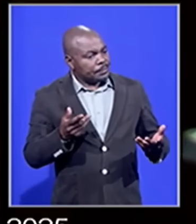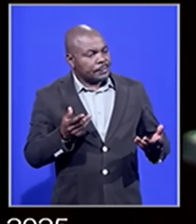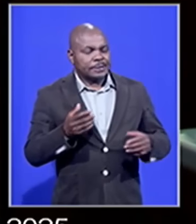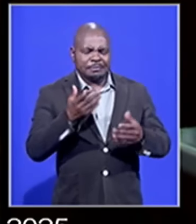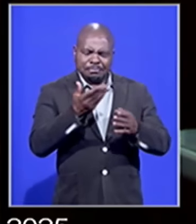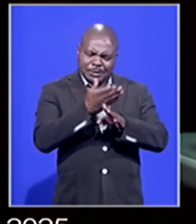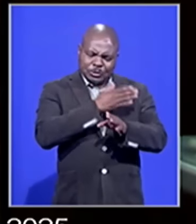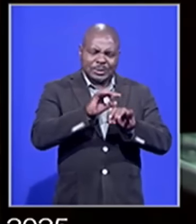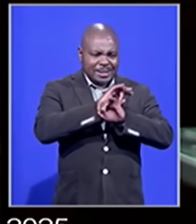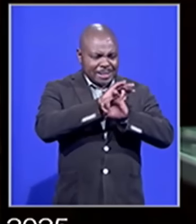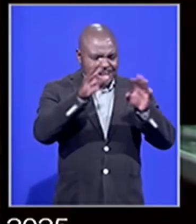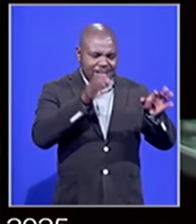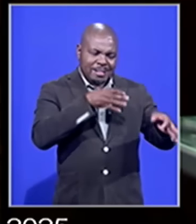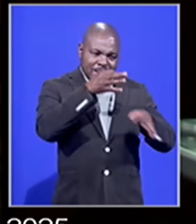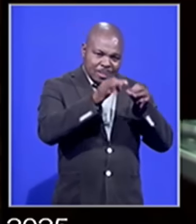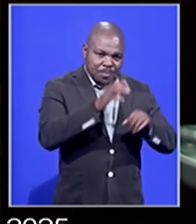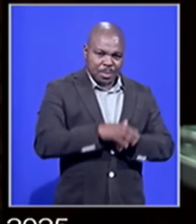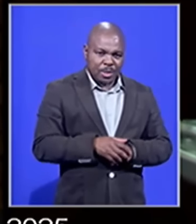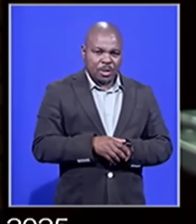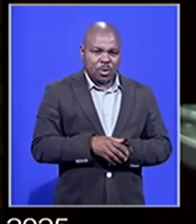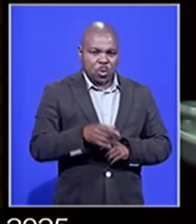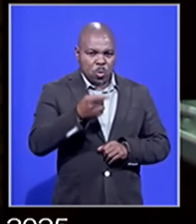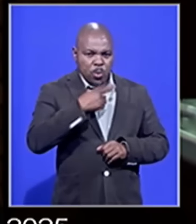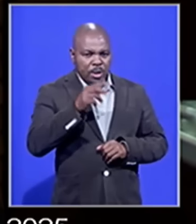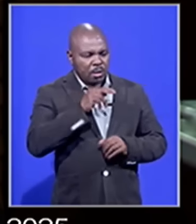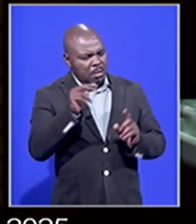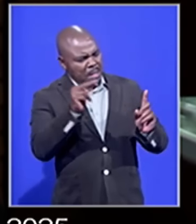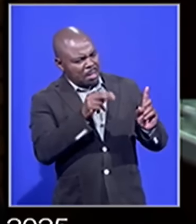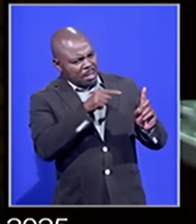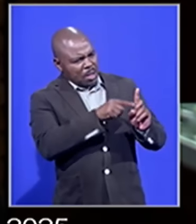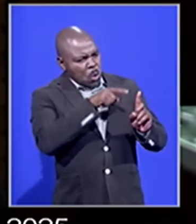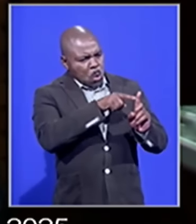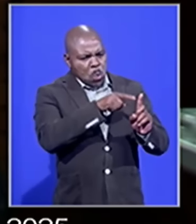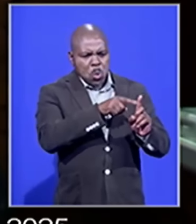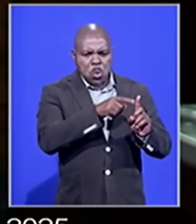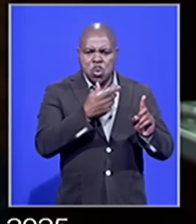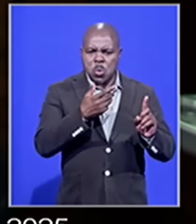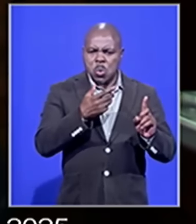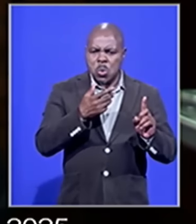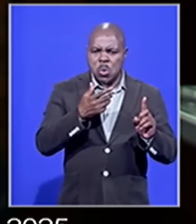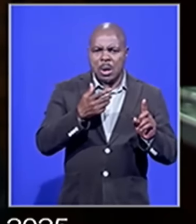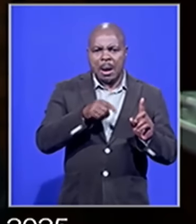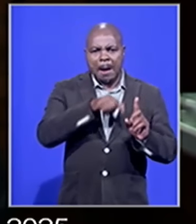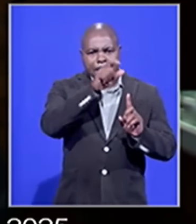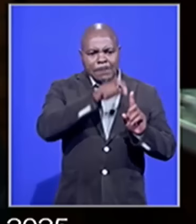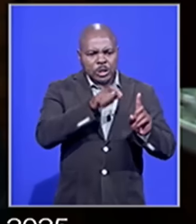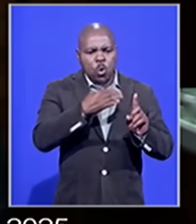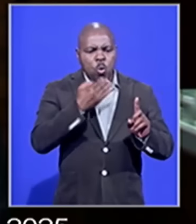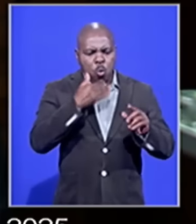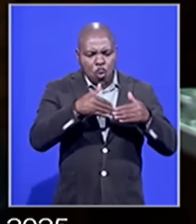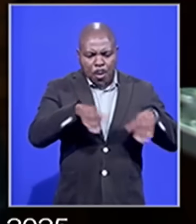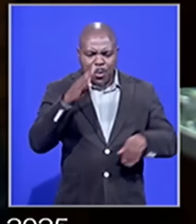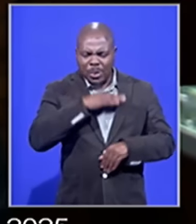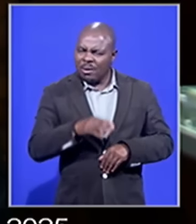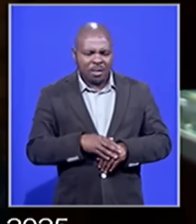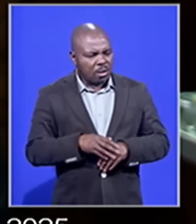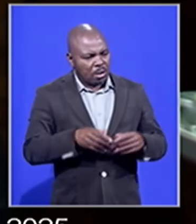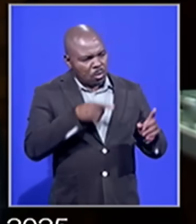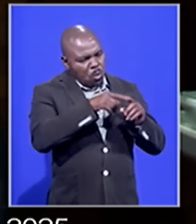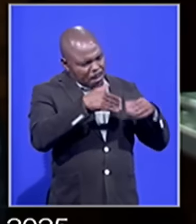clear on record that we did not view him as a biased presiding officer, but he cited his